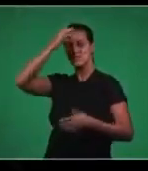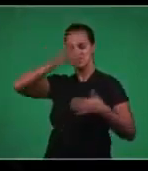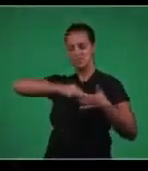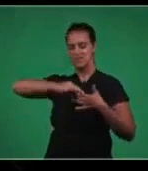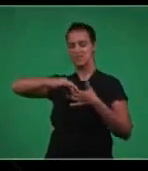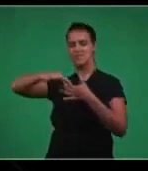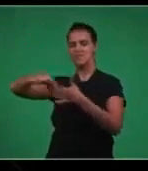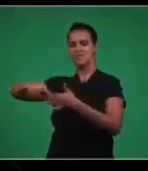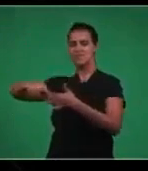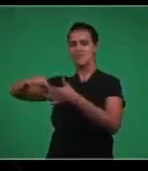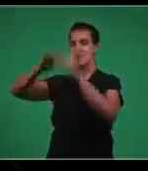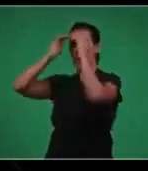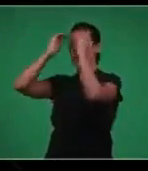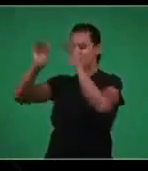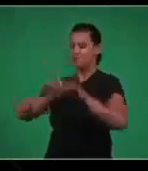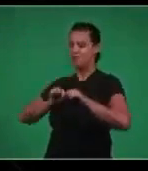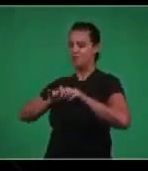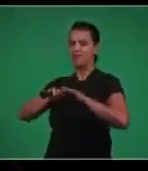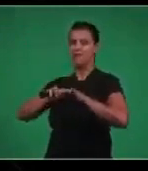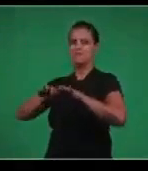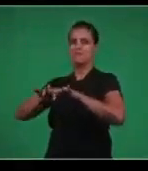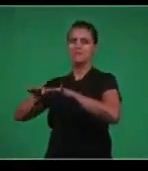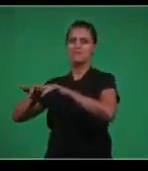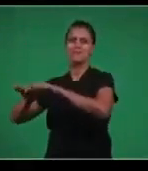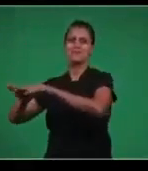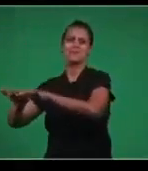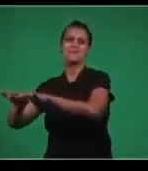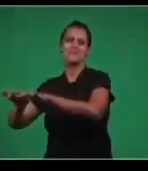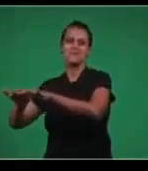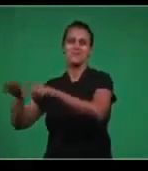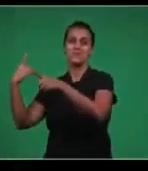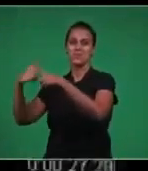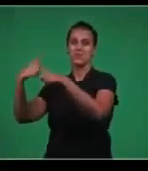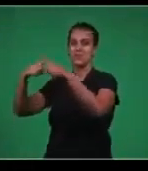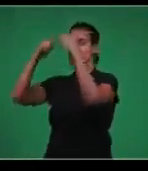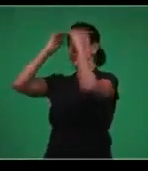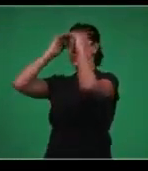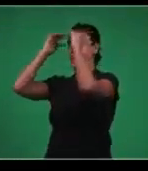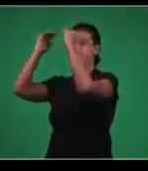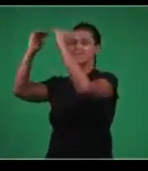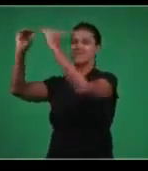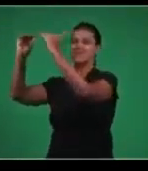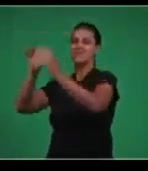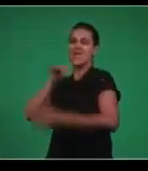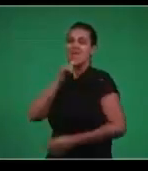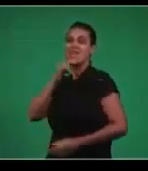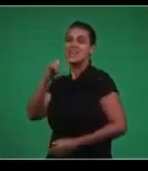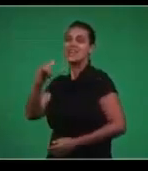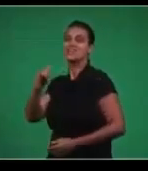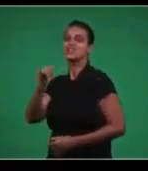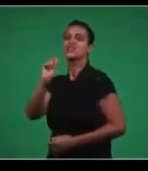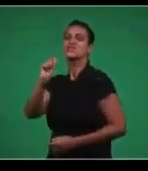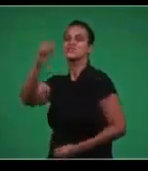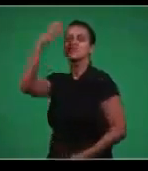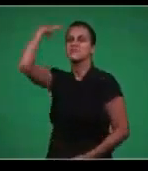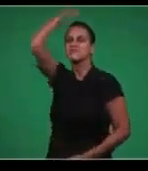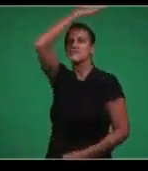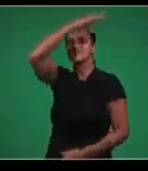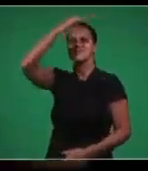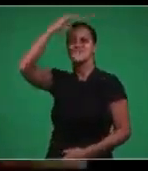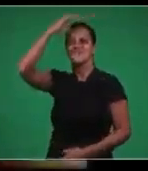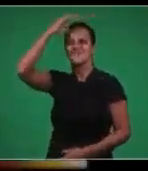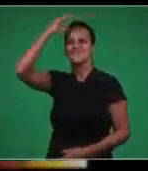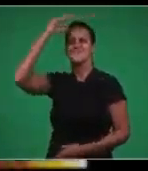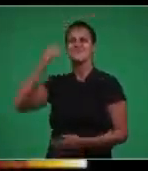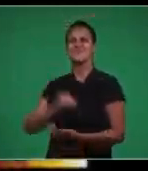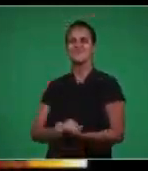gives direction. Not in a straight line, but it goes according to what God wants, generating light, energy. So there is